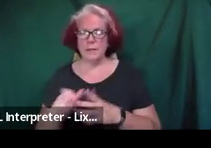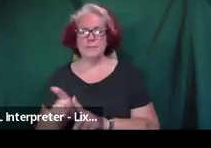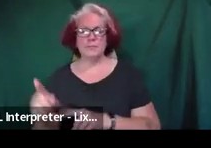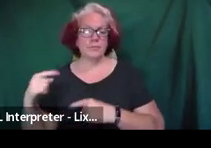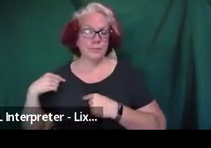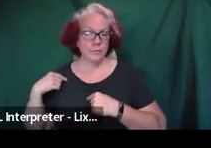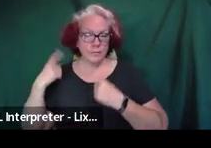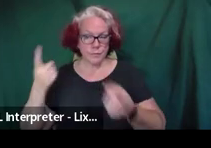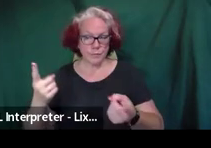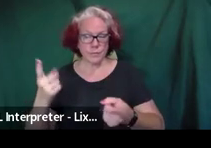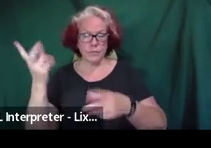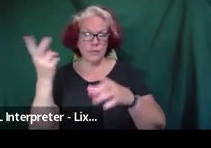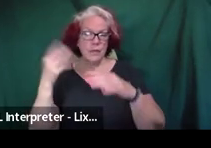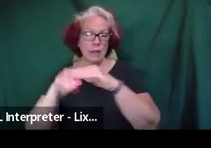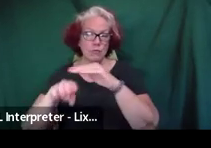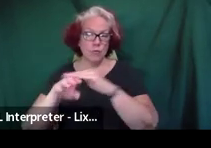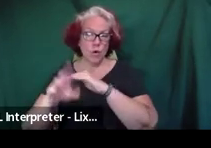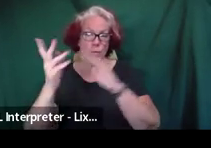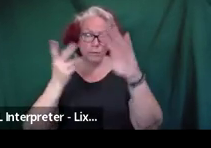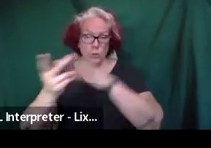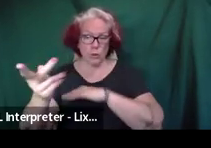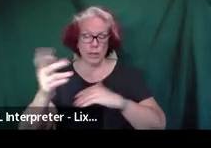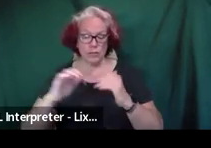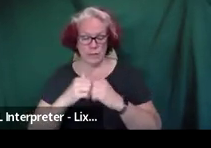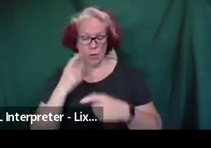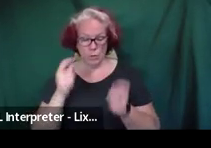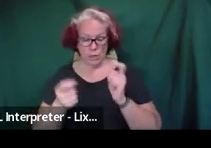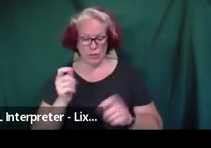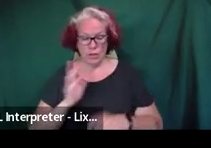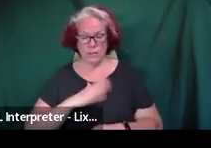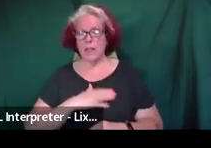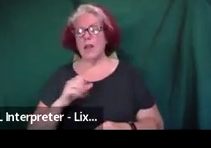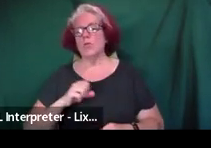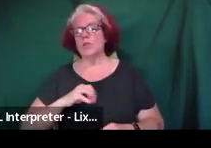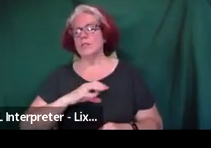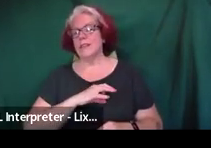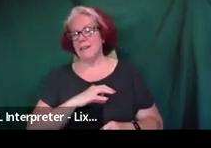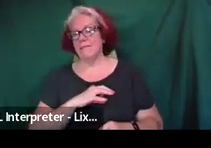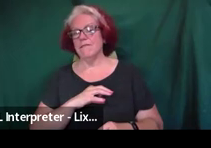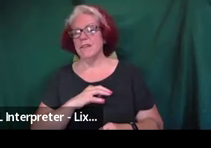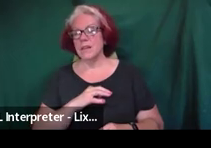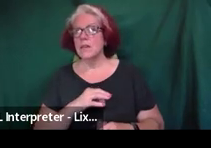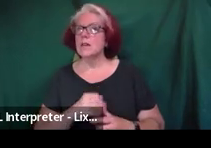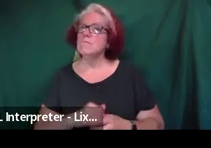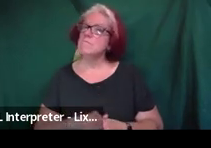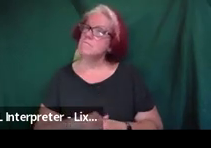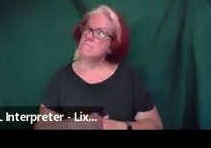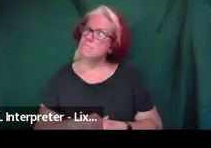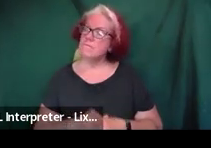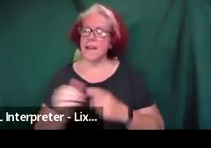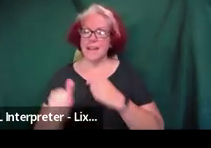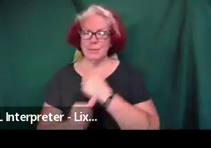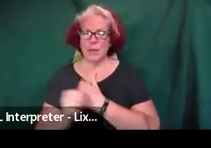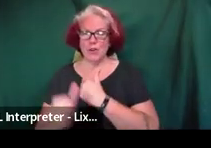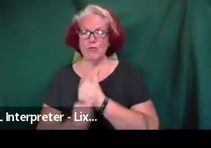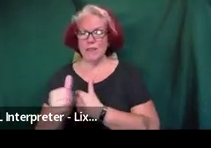the enrollment projections and how we adjust our staff accordingly has been a risk. It's